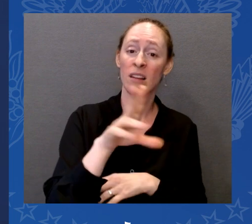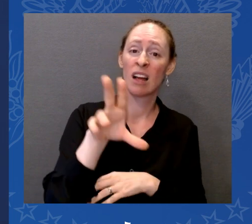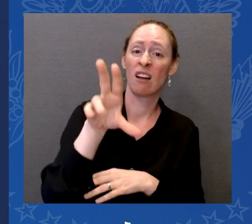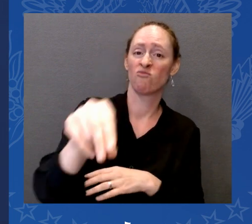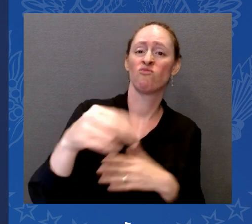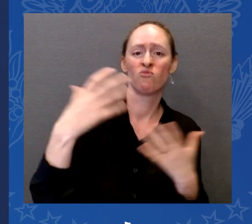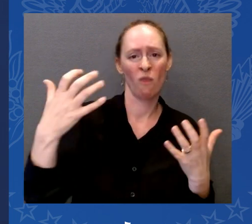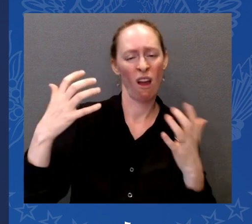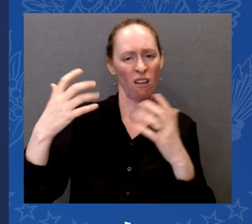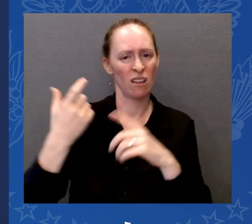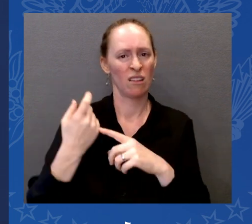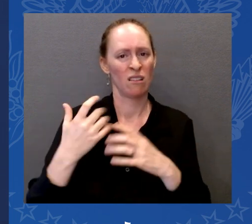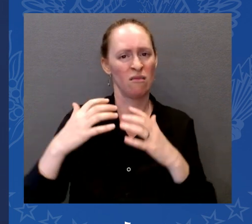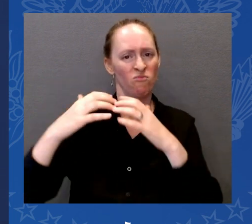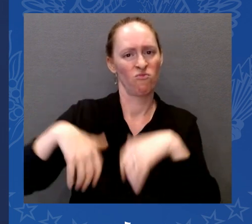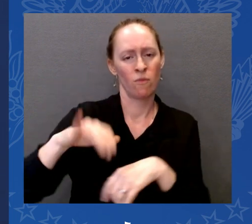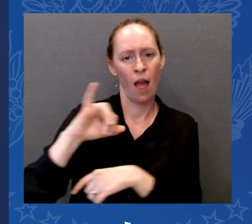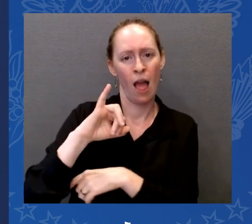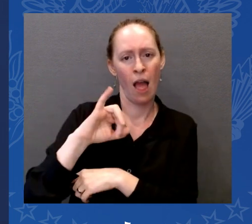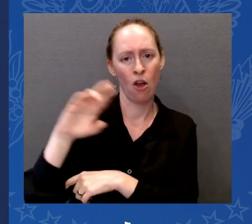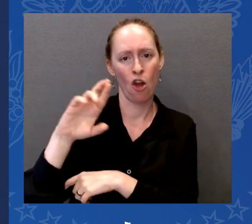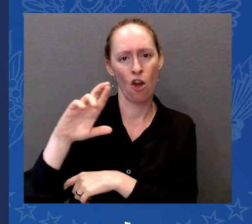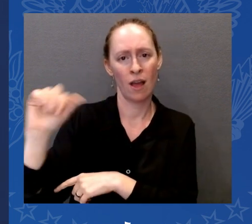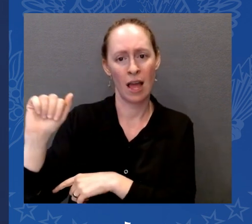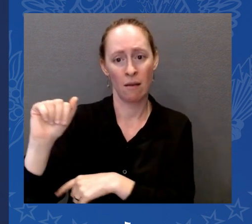under our leadership is falling by